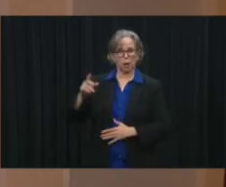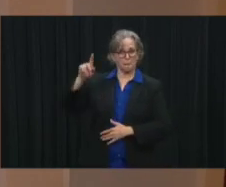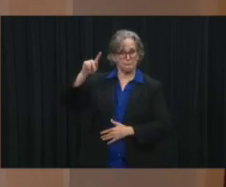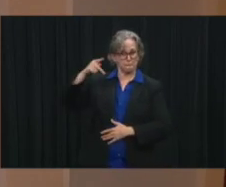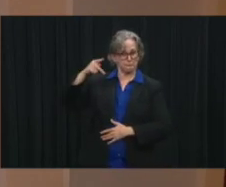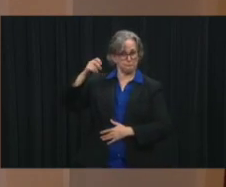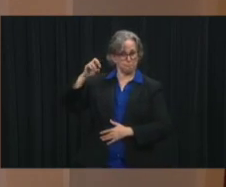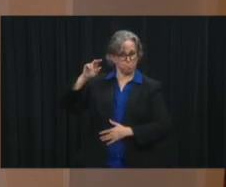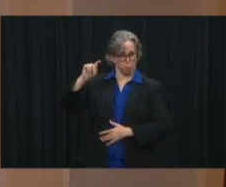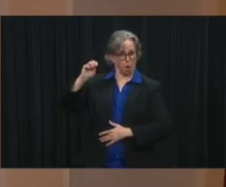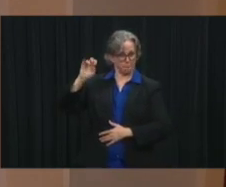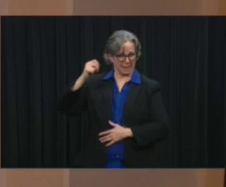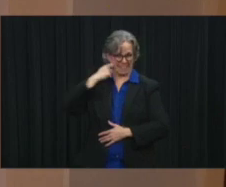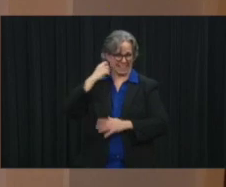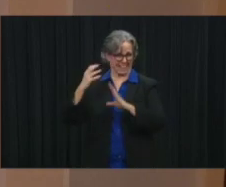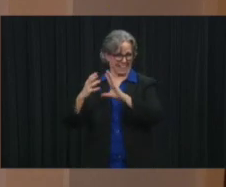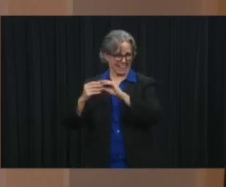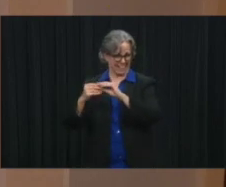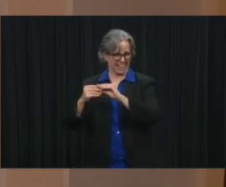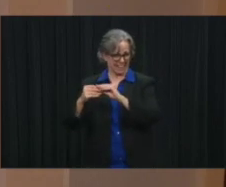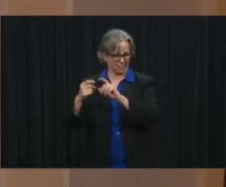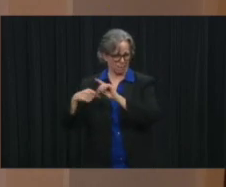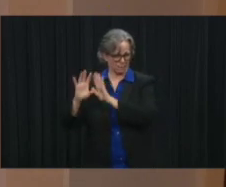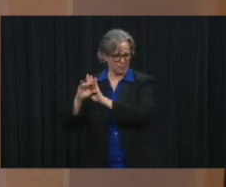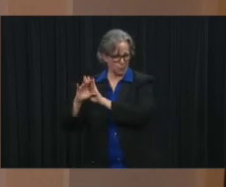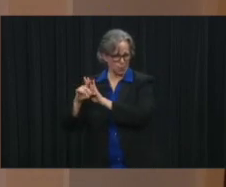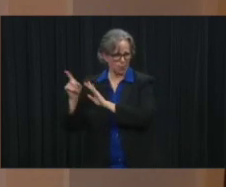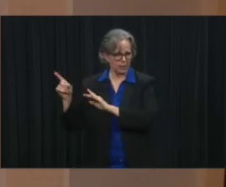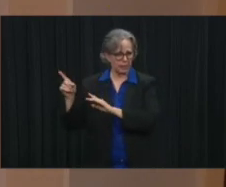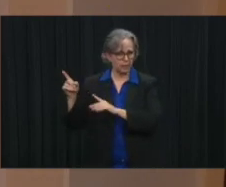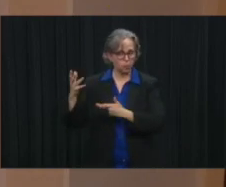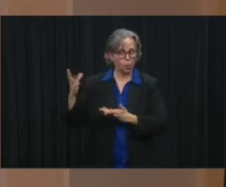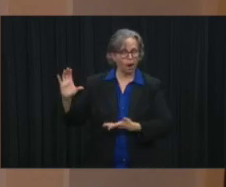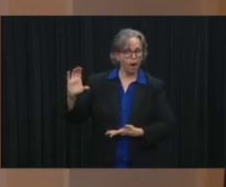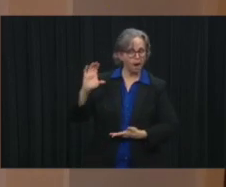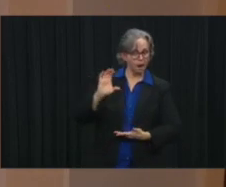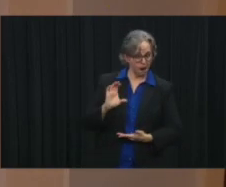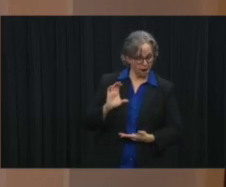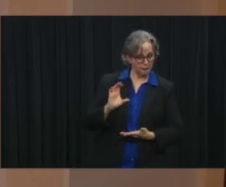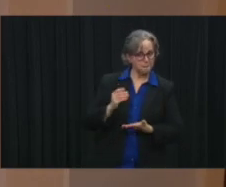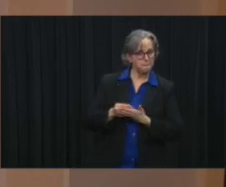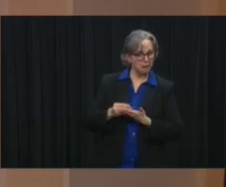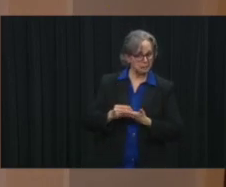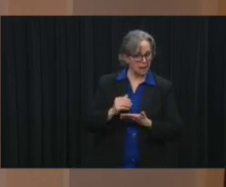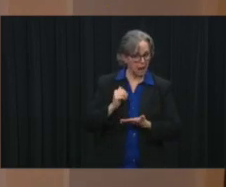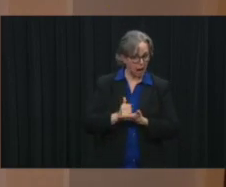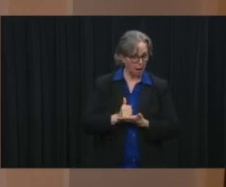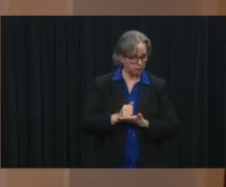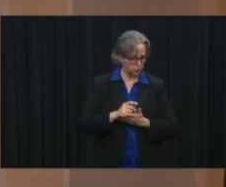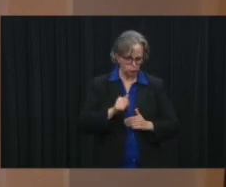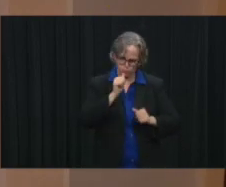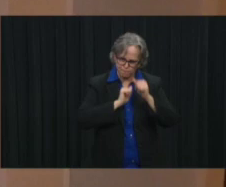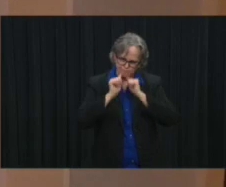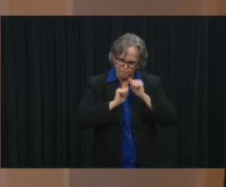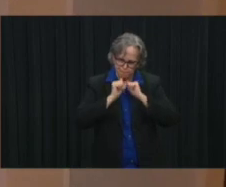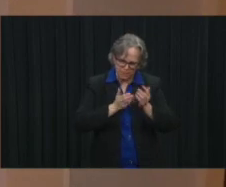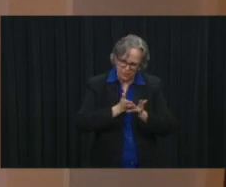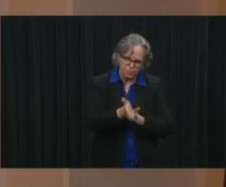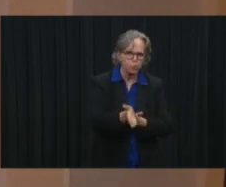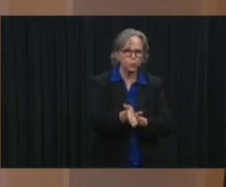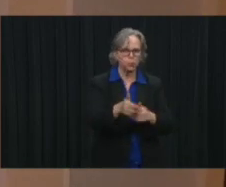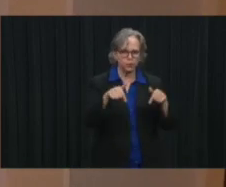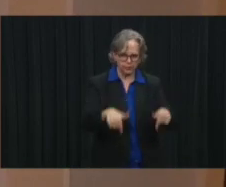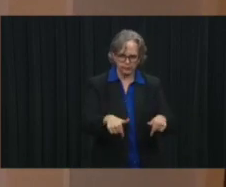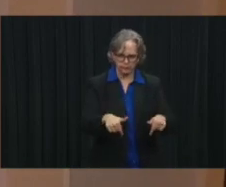through, weather that storm, so to speak, of the economic storm that we're all facing. And I want to first talk about the anxiety